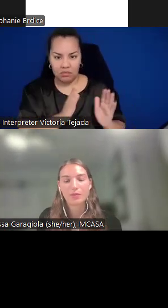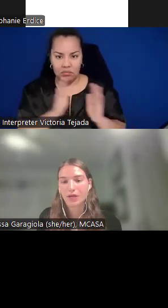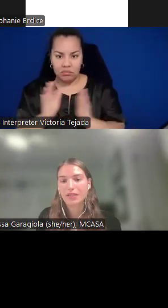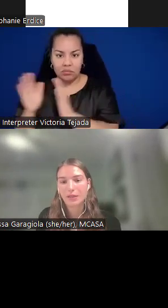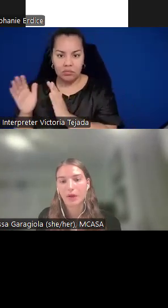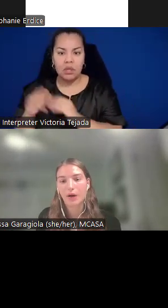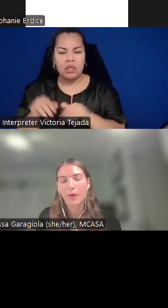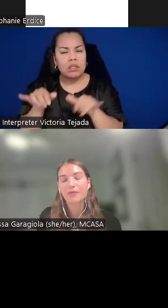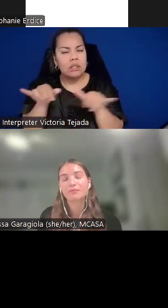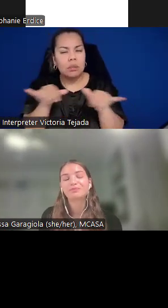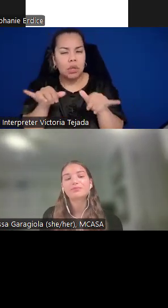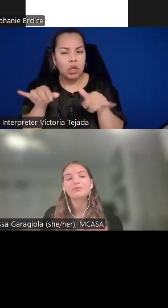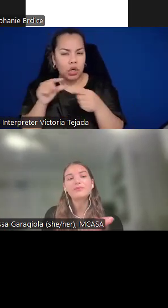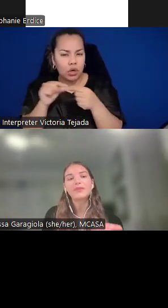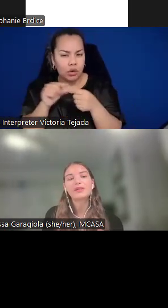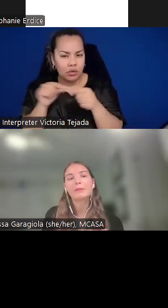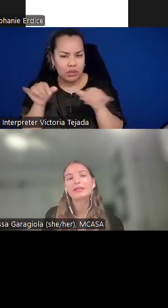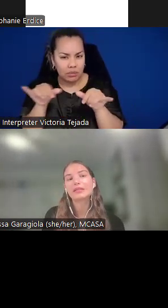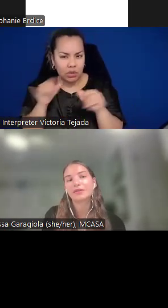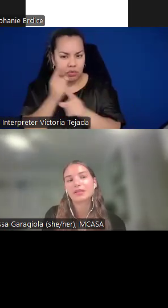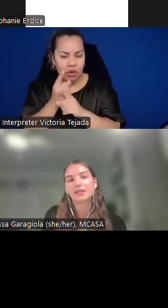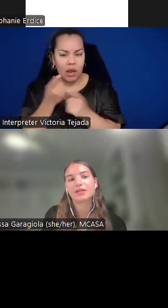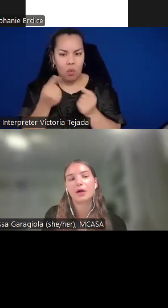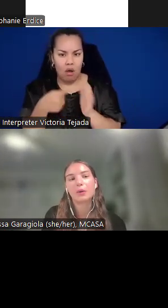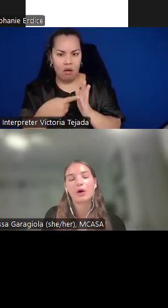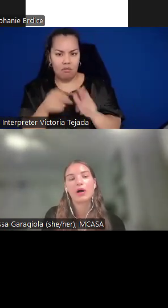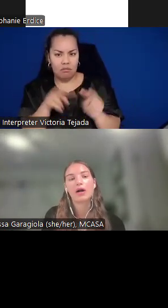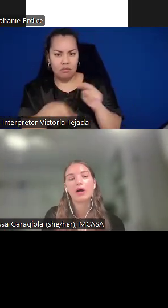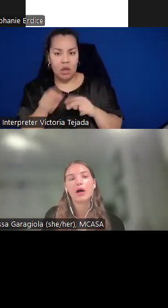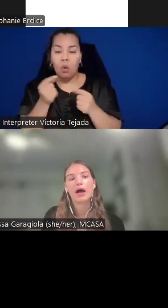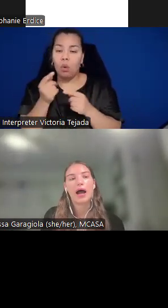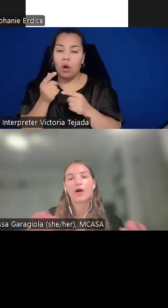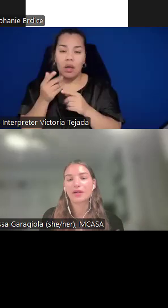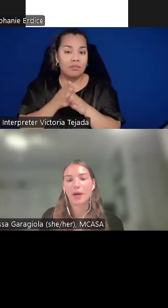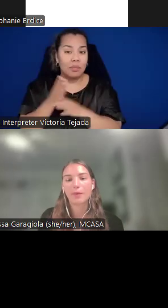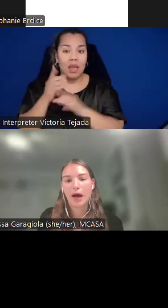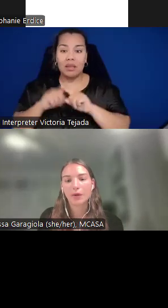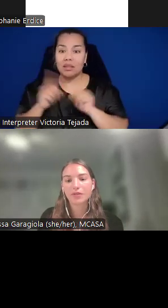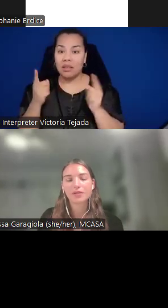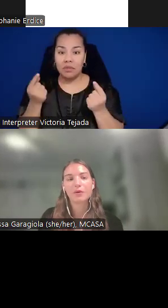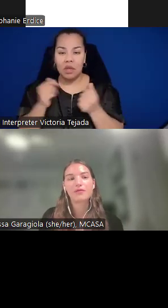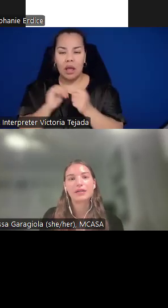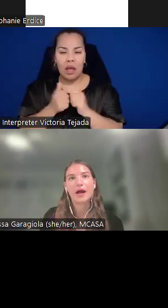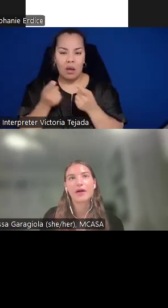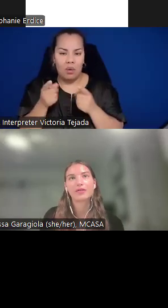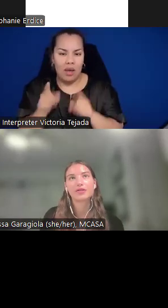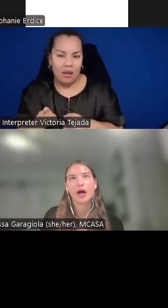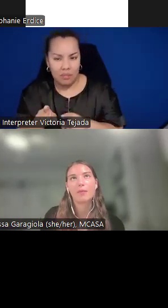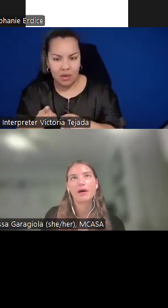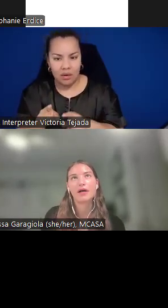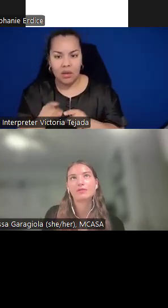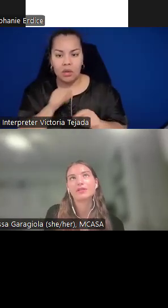symptoms are pretty similar, right? The main differences, though, are how they come about. So